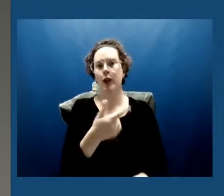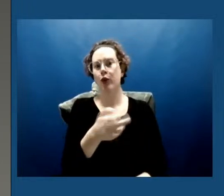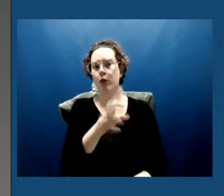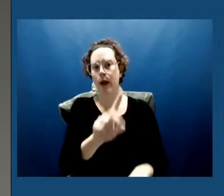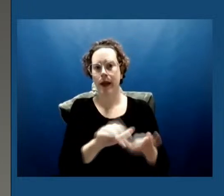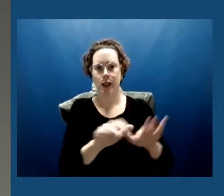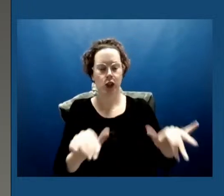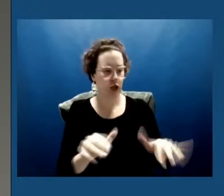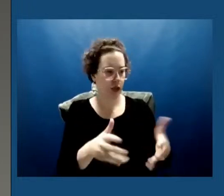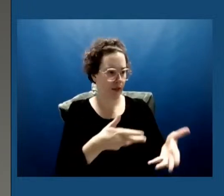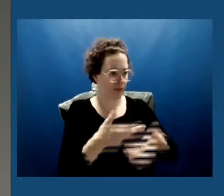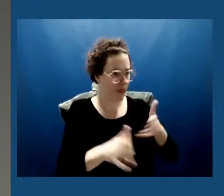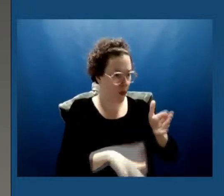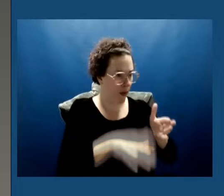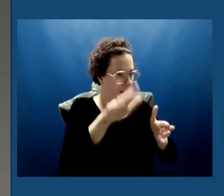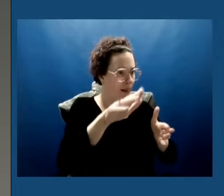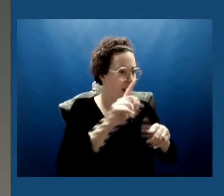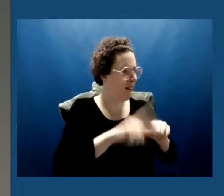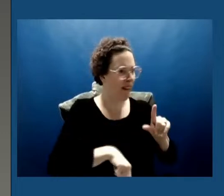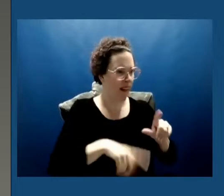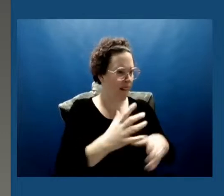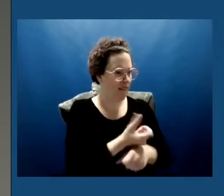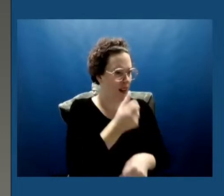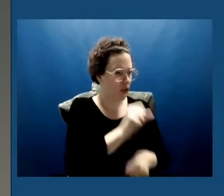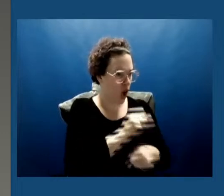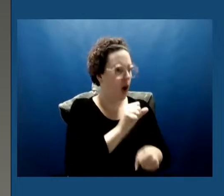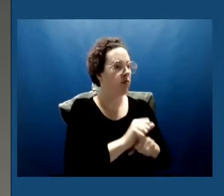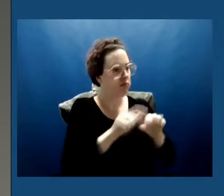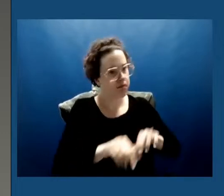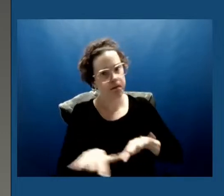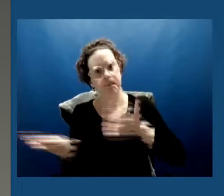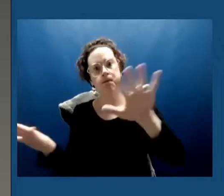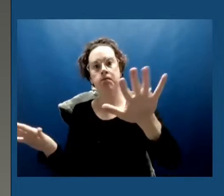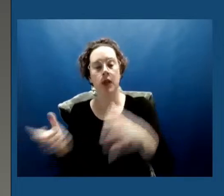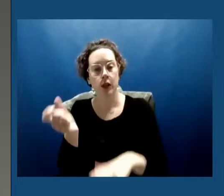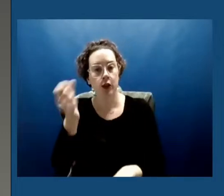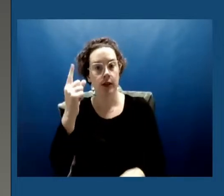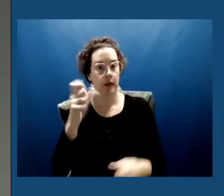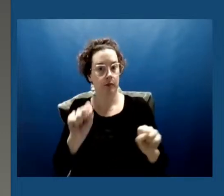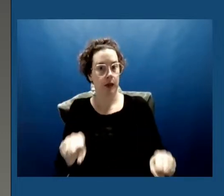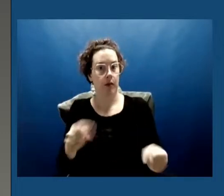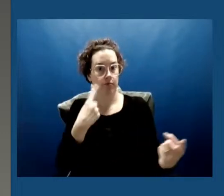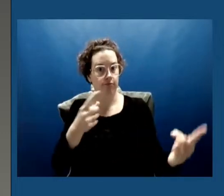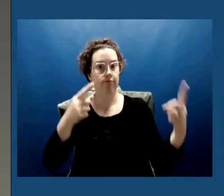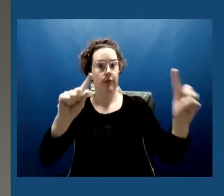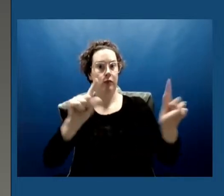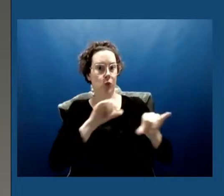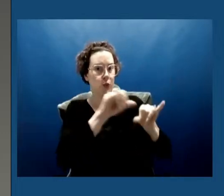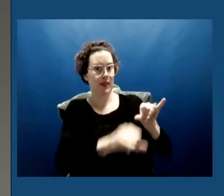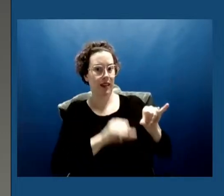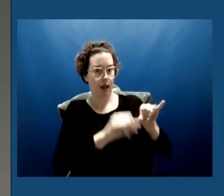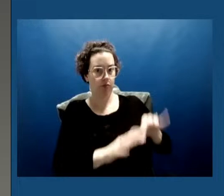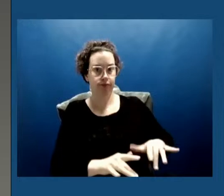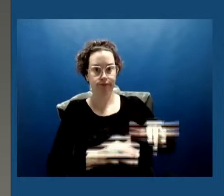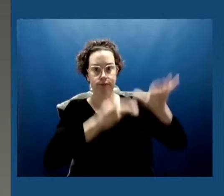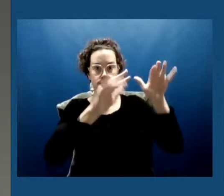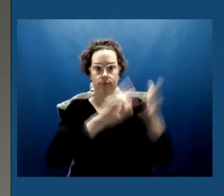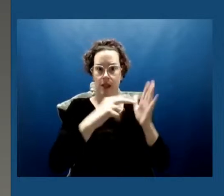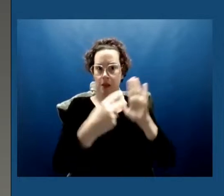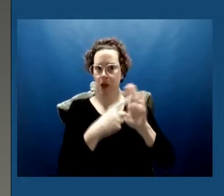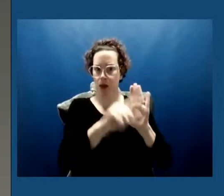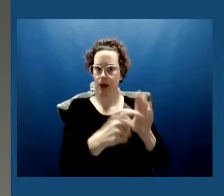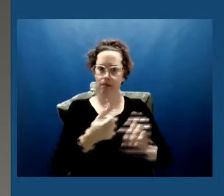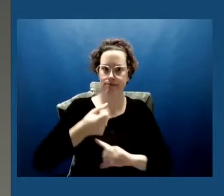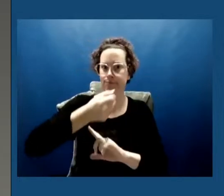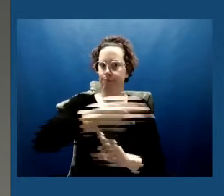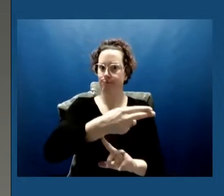no jobs. To accomplish that, we need a workforce that can outcompete the rest of the world. So I made sure that CHIPS